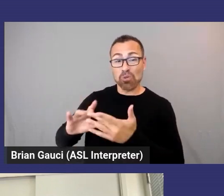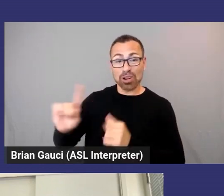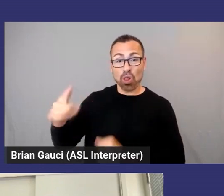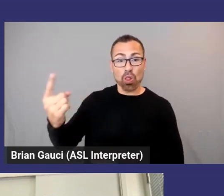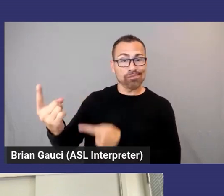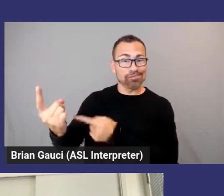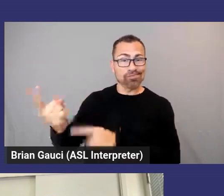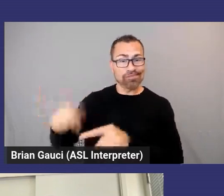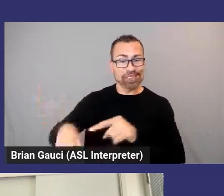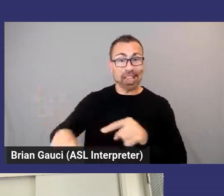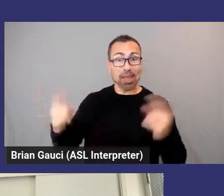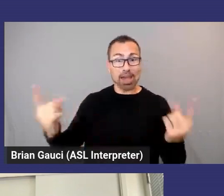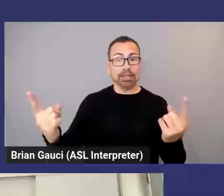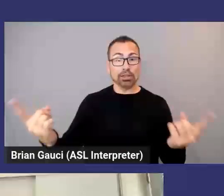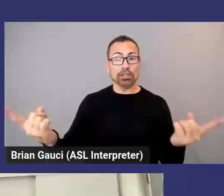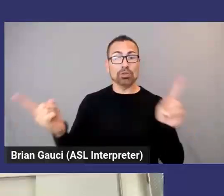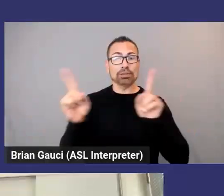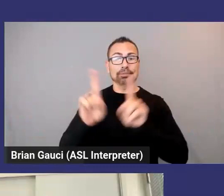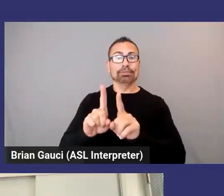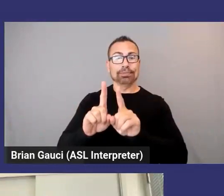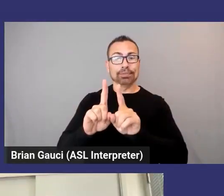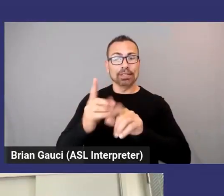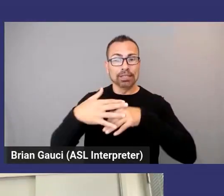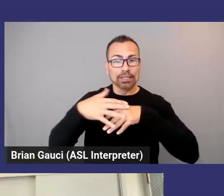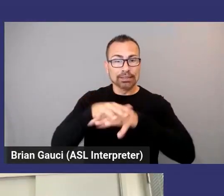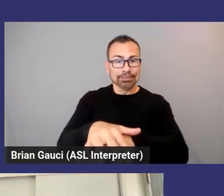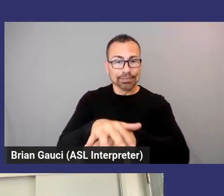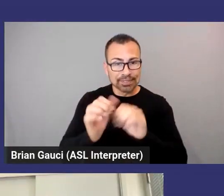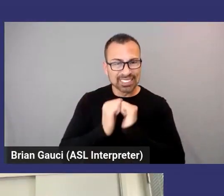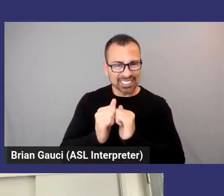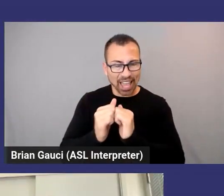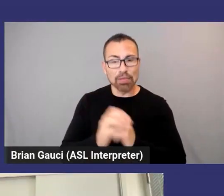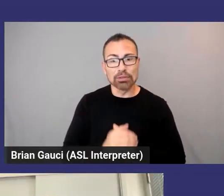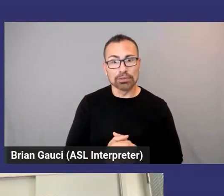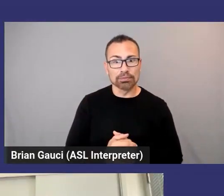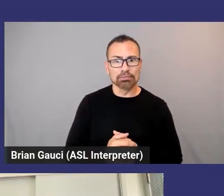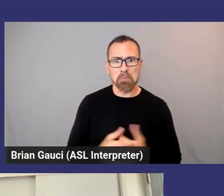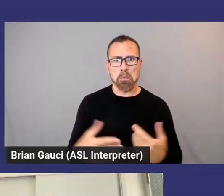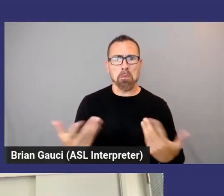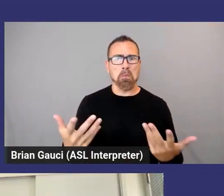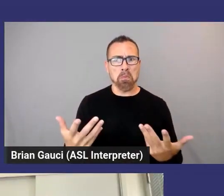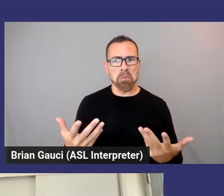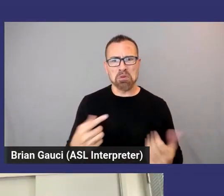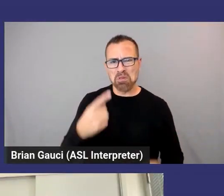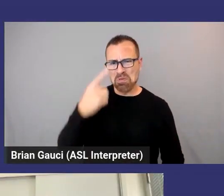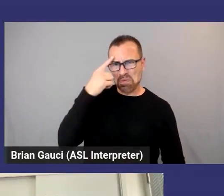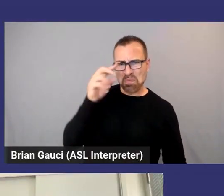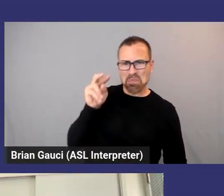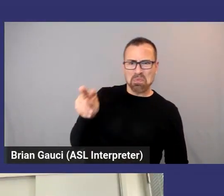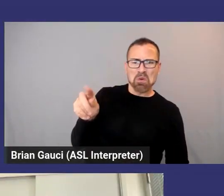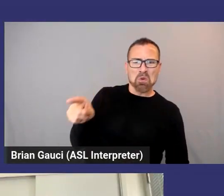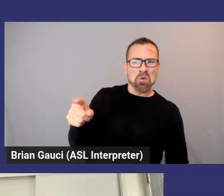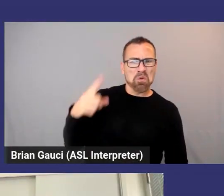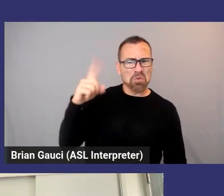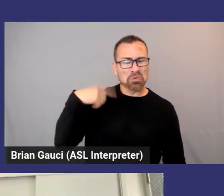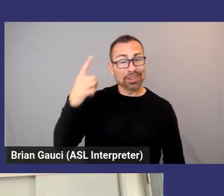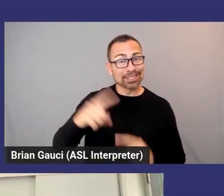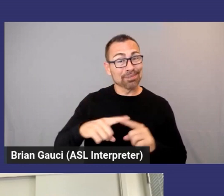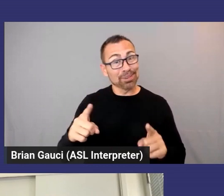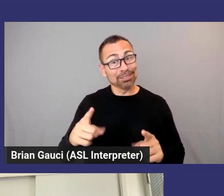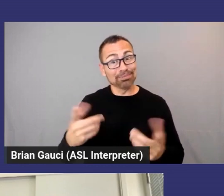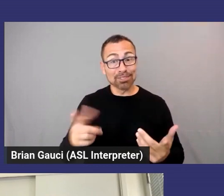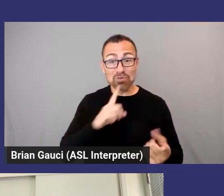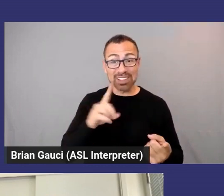of these things put together. Sounds kind of crazy, and it kind of is. And so that's the space we work in. And that's what VPC Lattice is